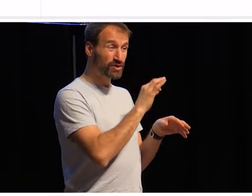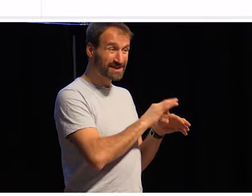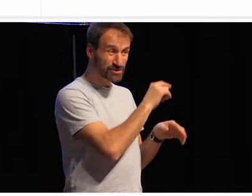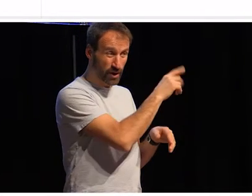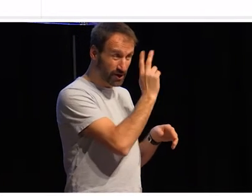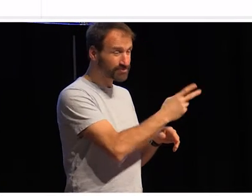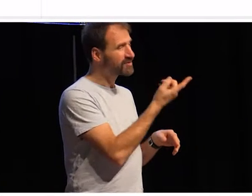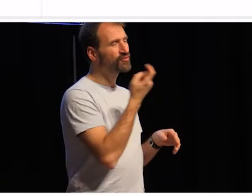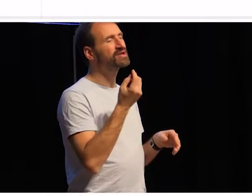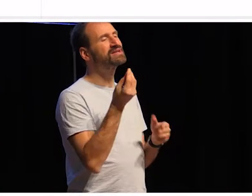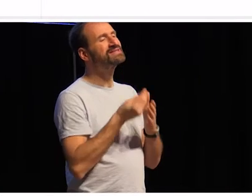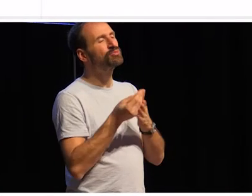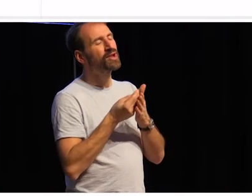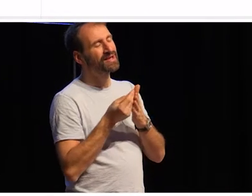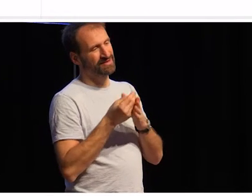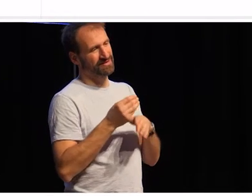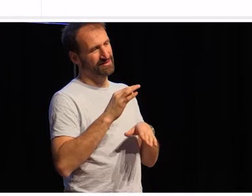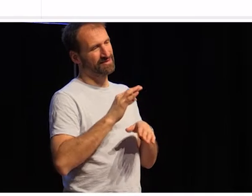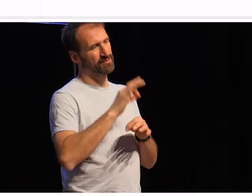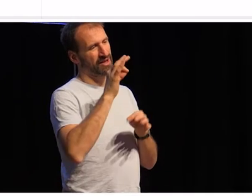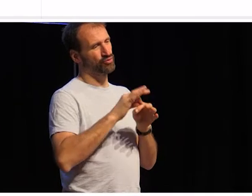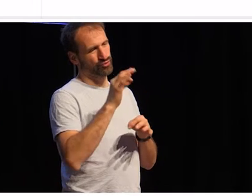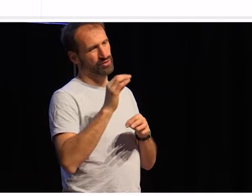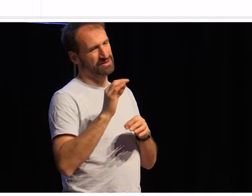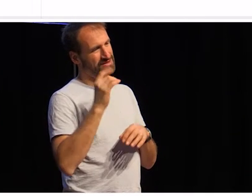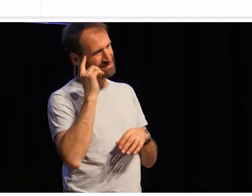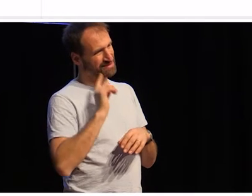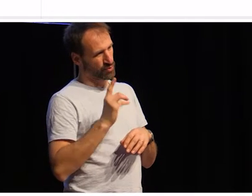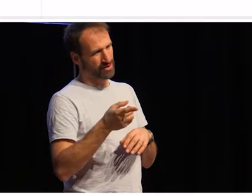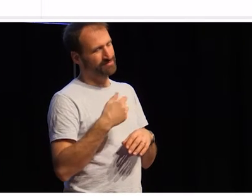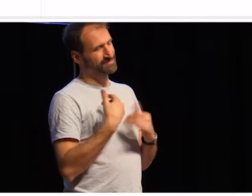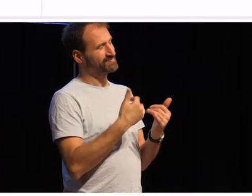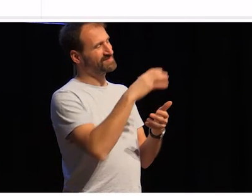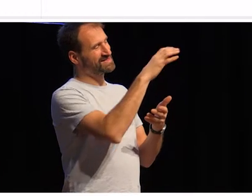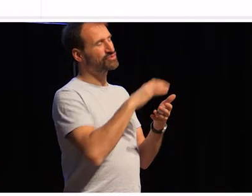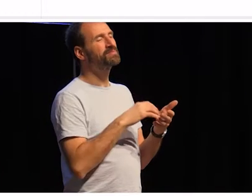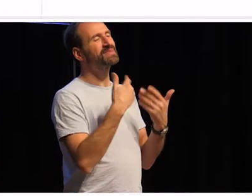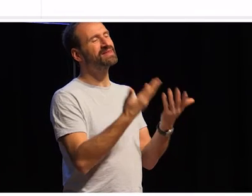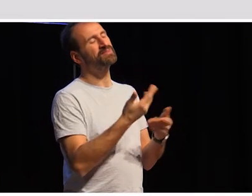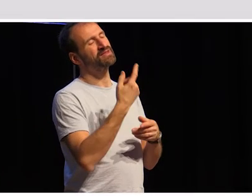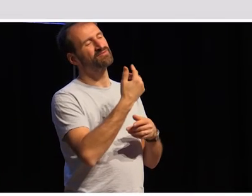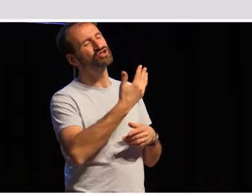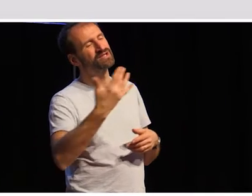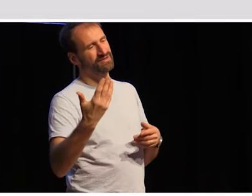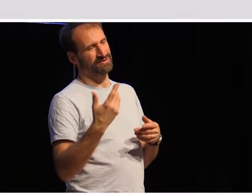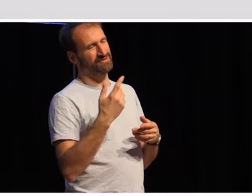it actually, if there are multiple temperature sensors in the system, the script will just take the first one, which in this case happens to be the simulated